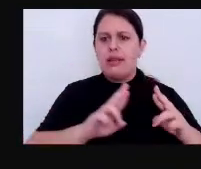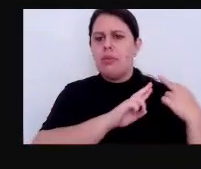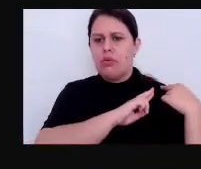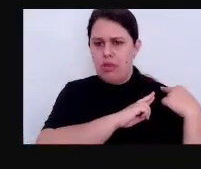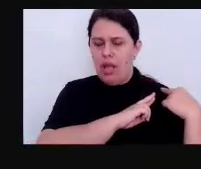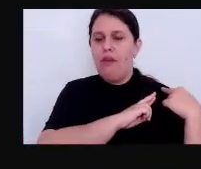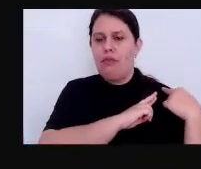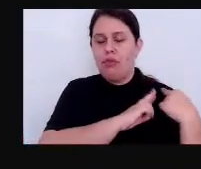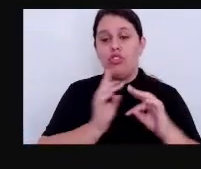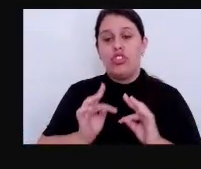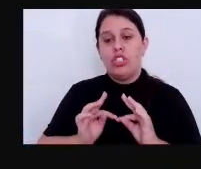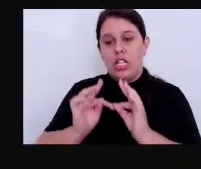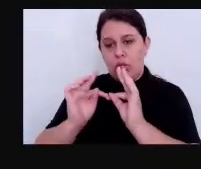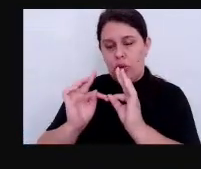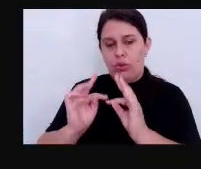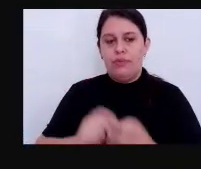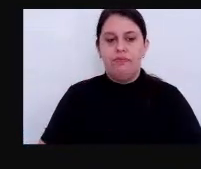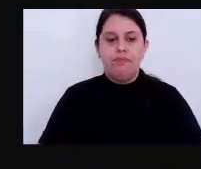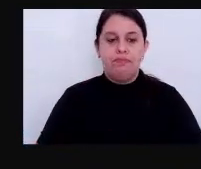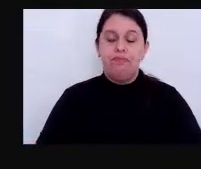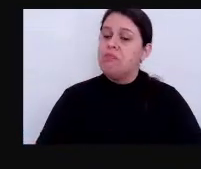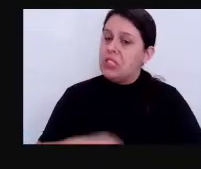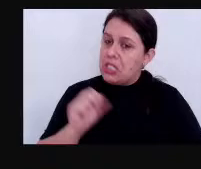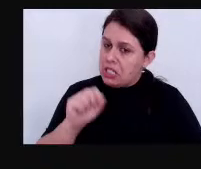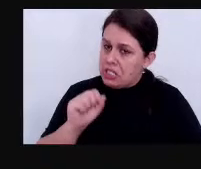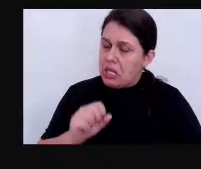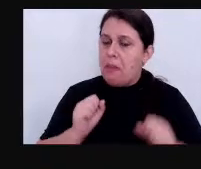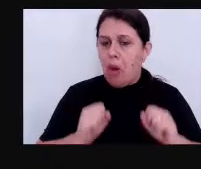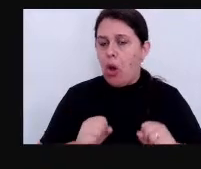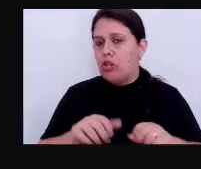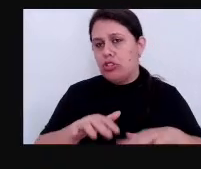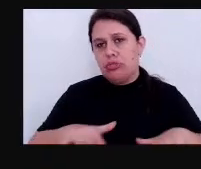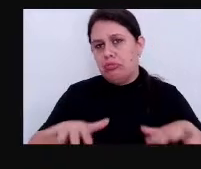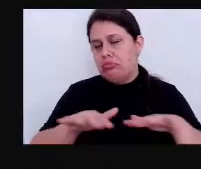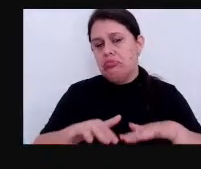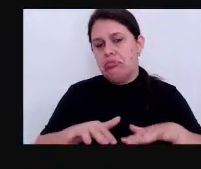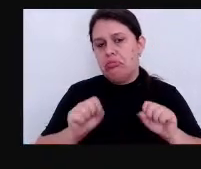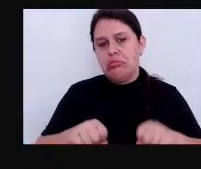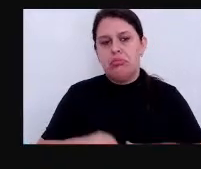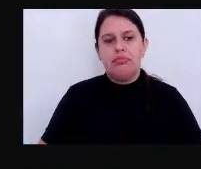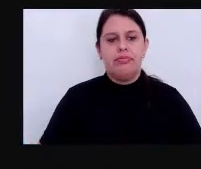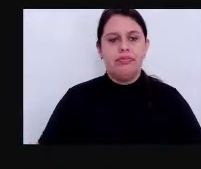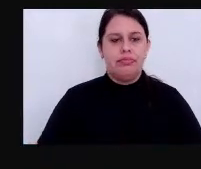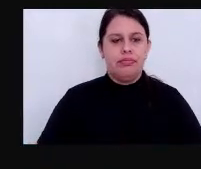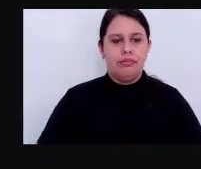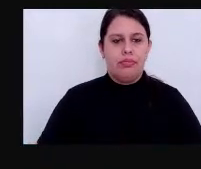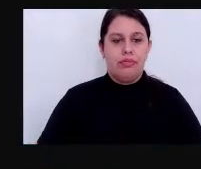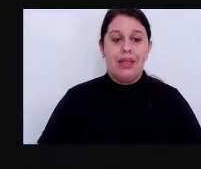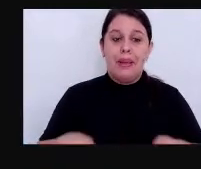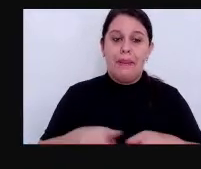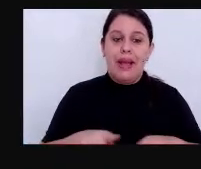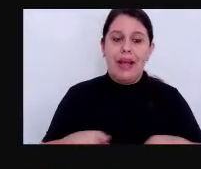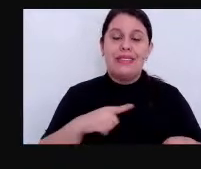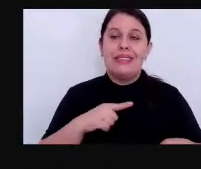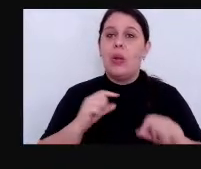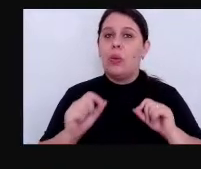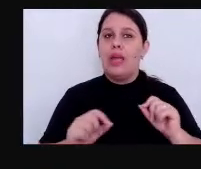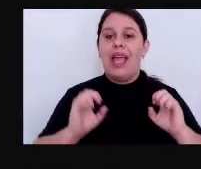issue, but it has to do with more personal ethics and ethical issues.